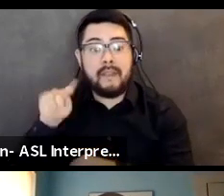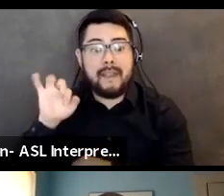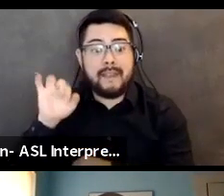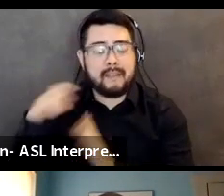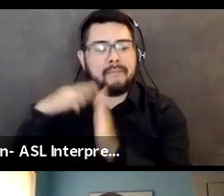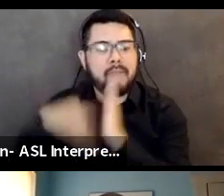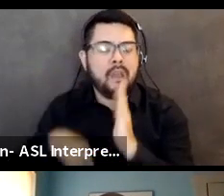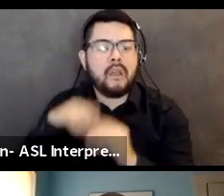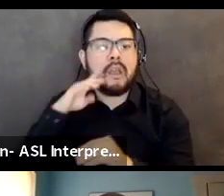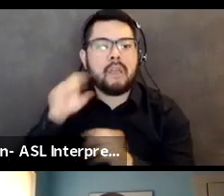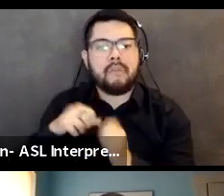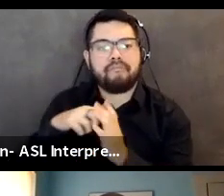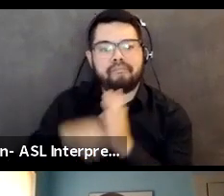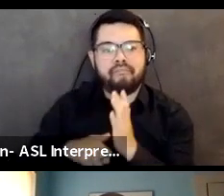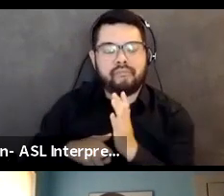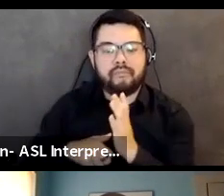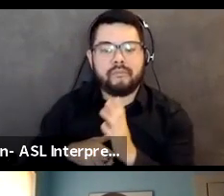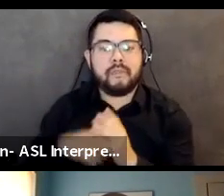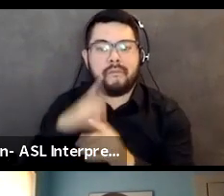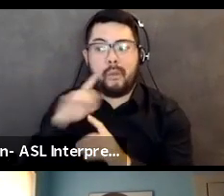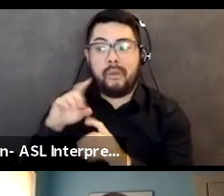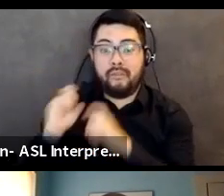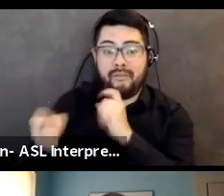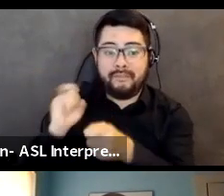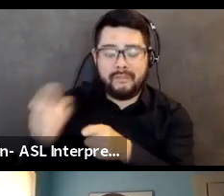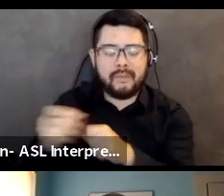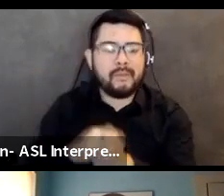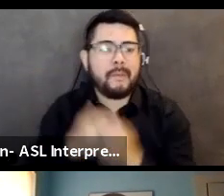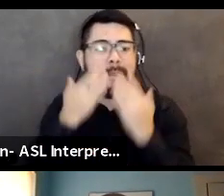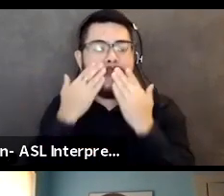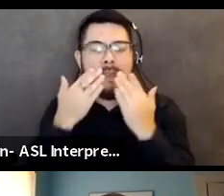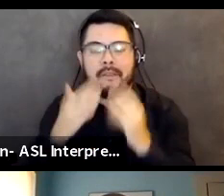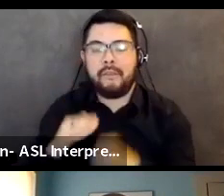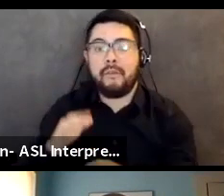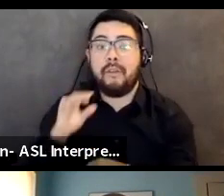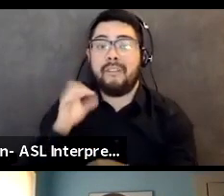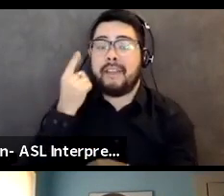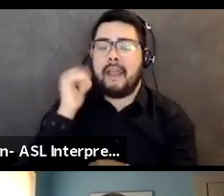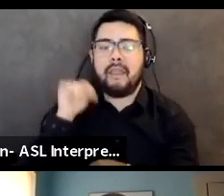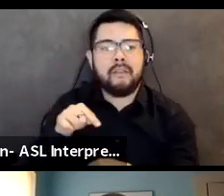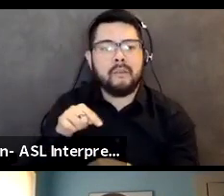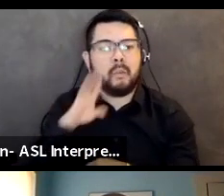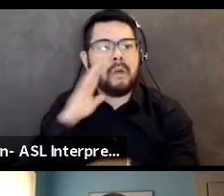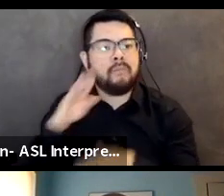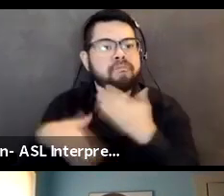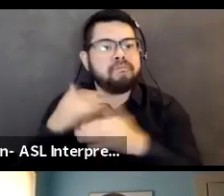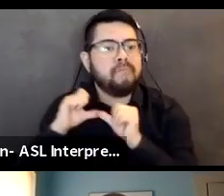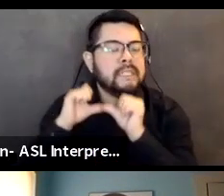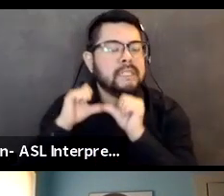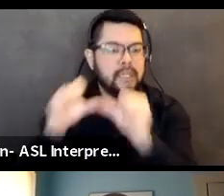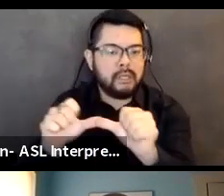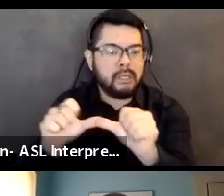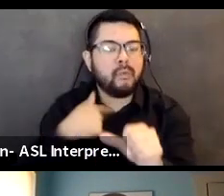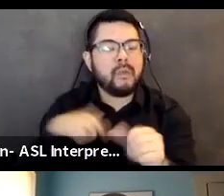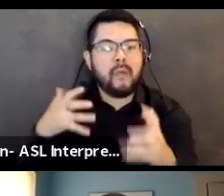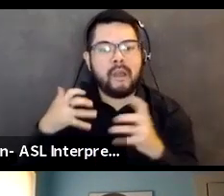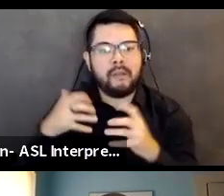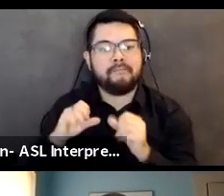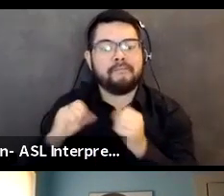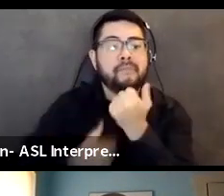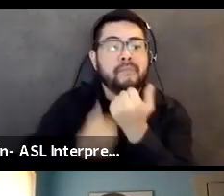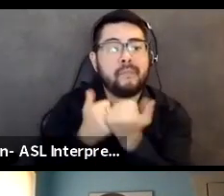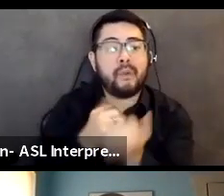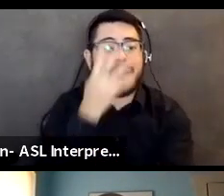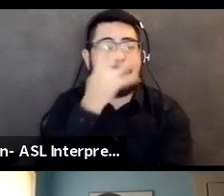of all the donations we received so far this year the work continues we will always be working hard to support our immigrant